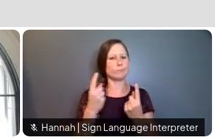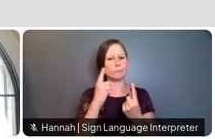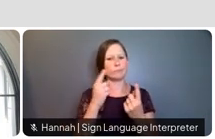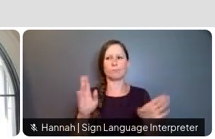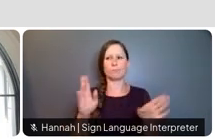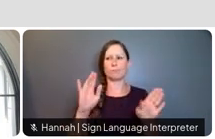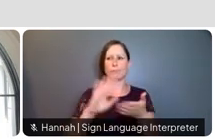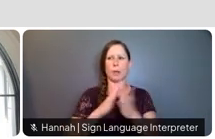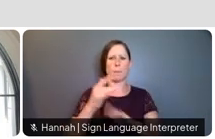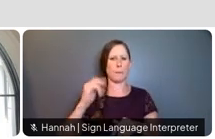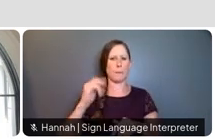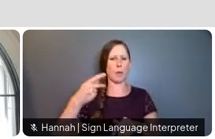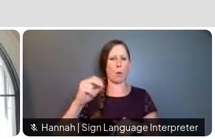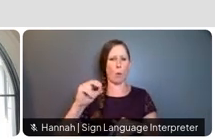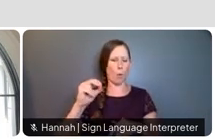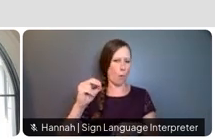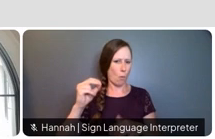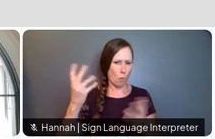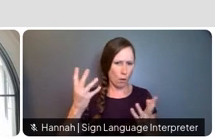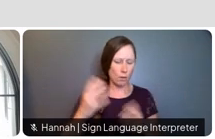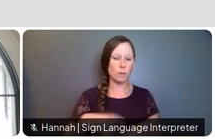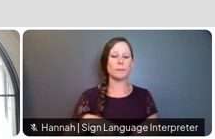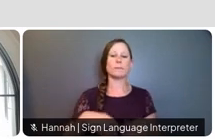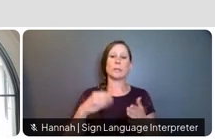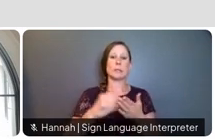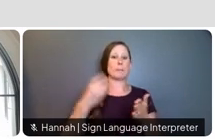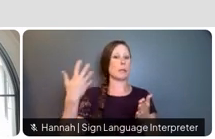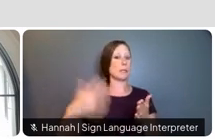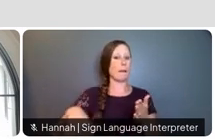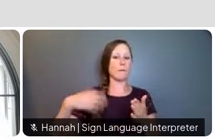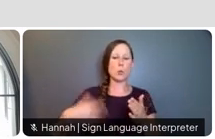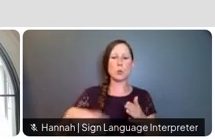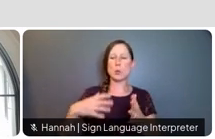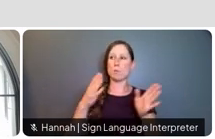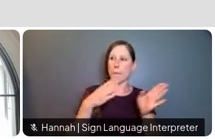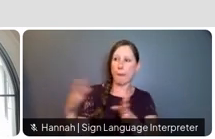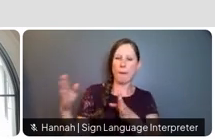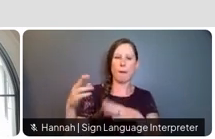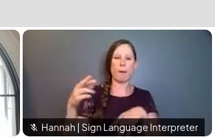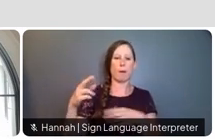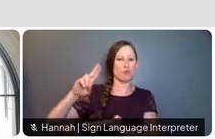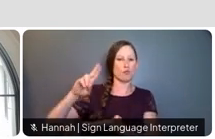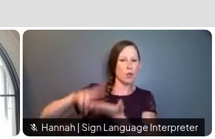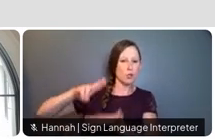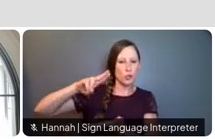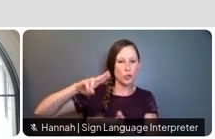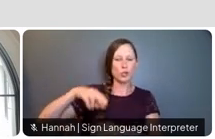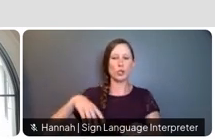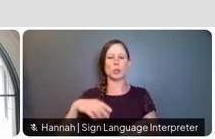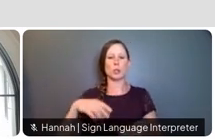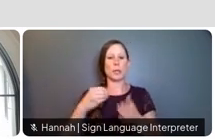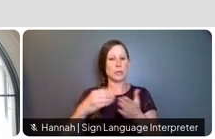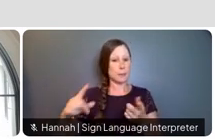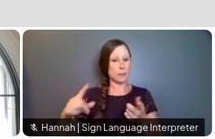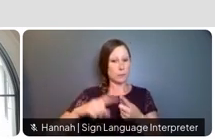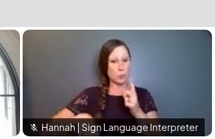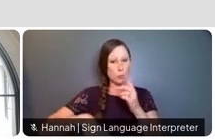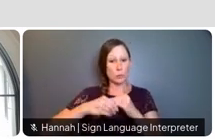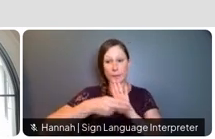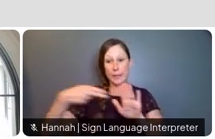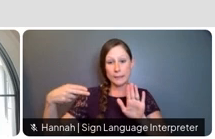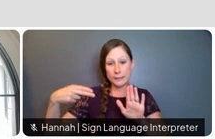It's expensive, right? It's expensive to prepare and register. It's expensive to list, and it's expensive